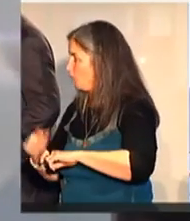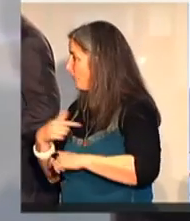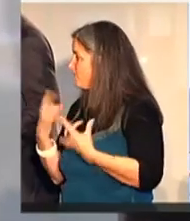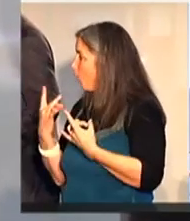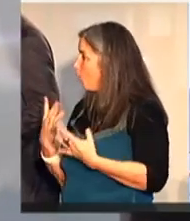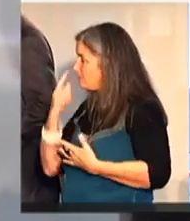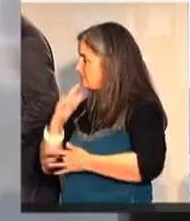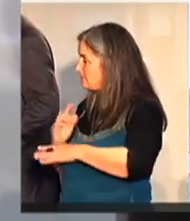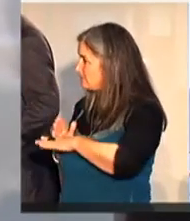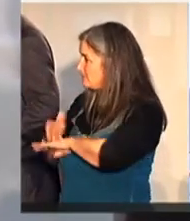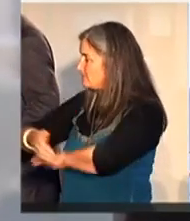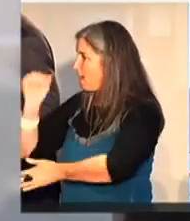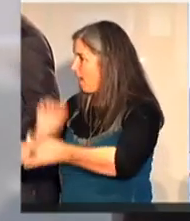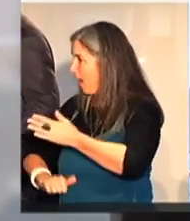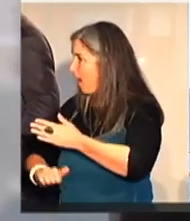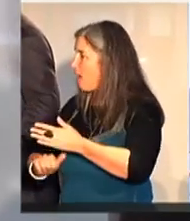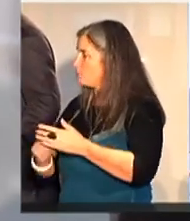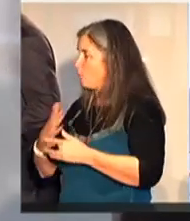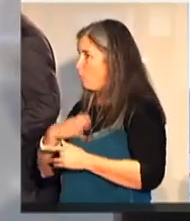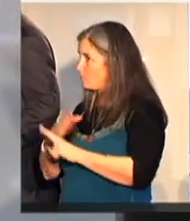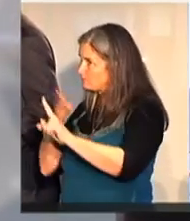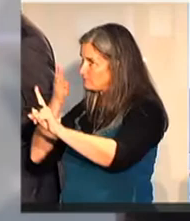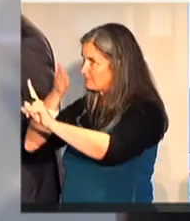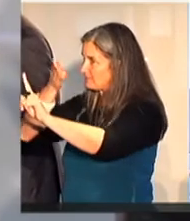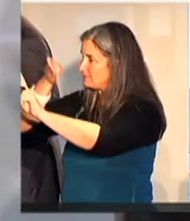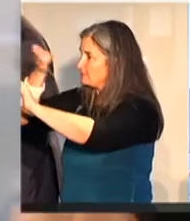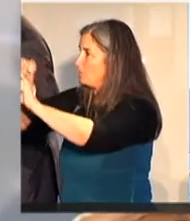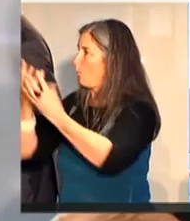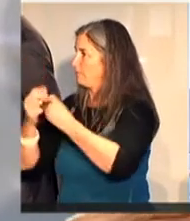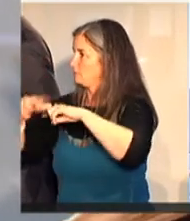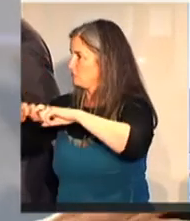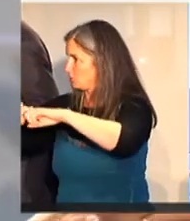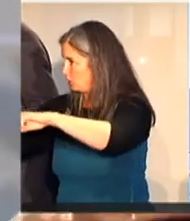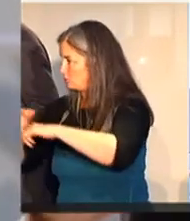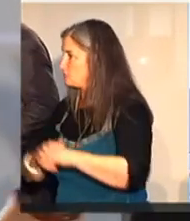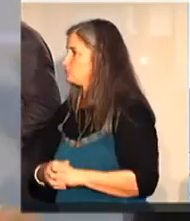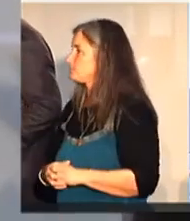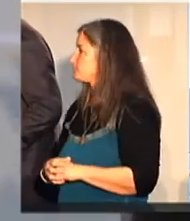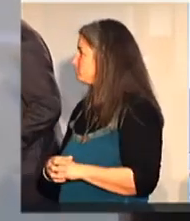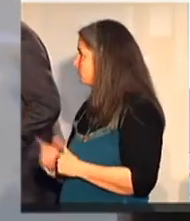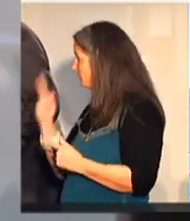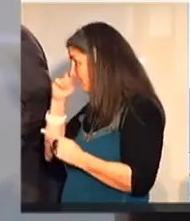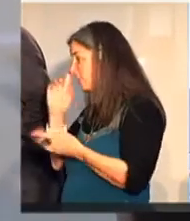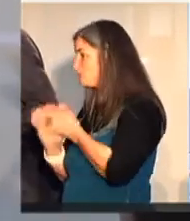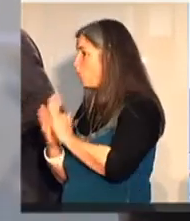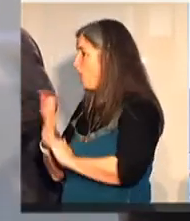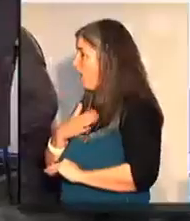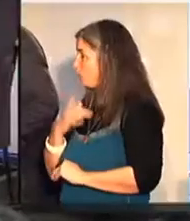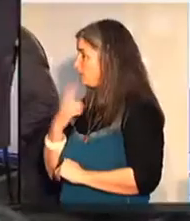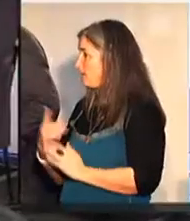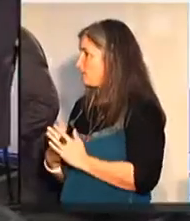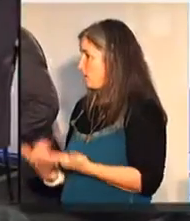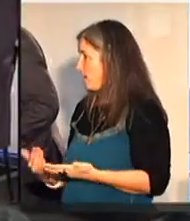and we're going to move forward in that vein. So I think that's all I'd like to say at the moment. If we could come back